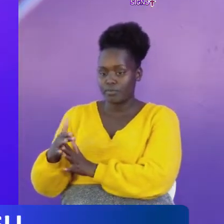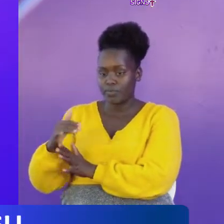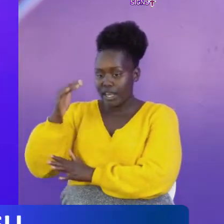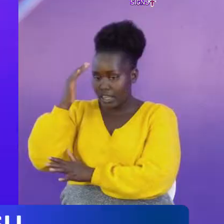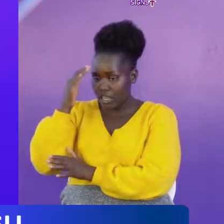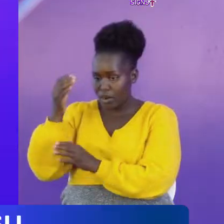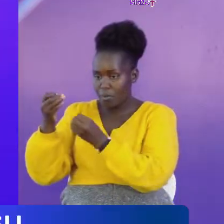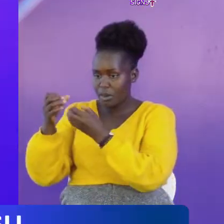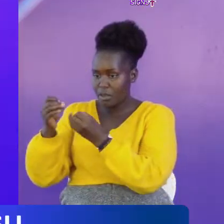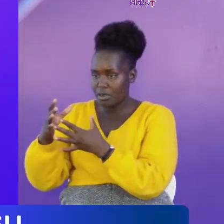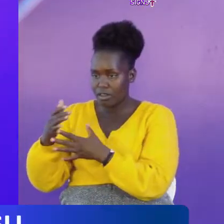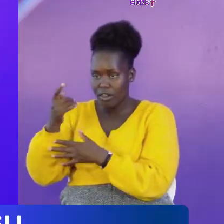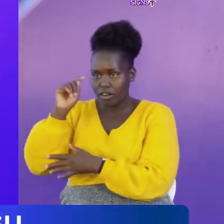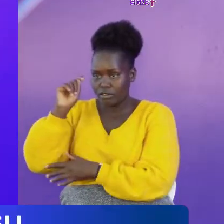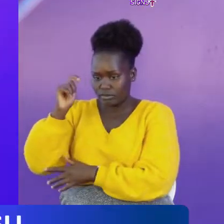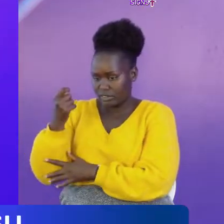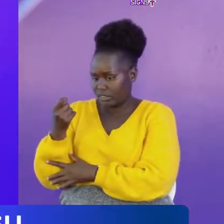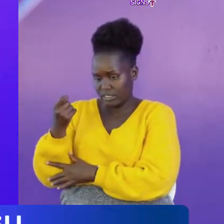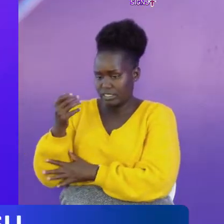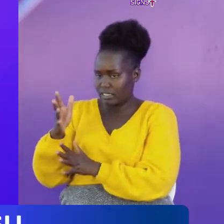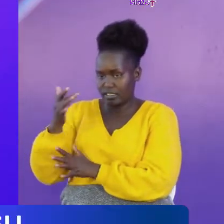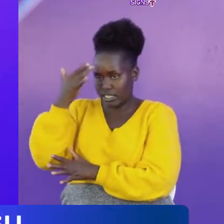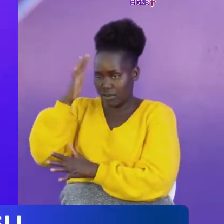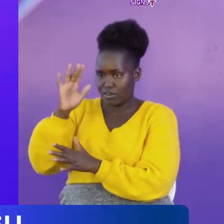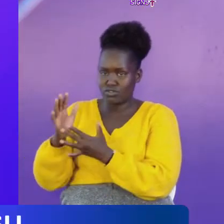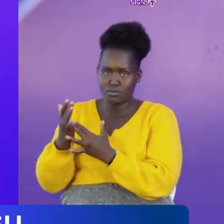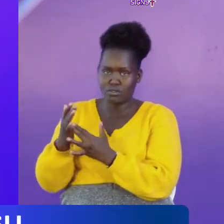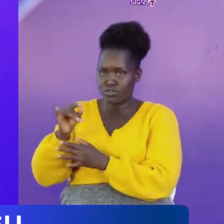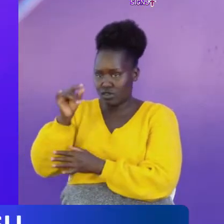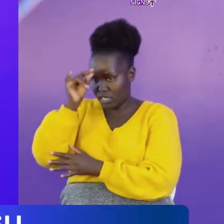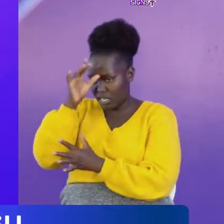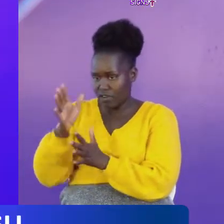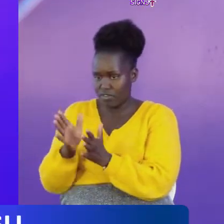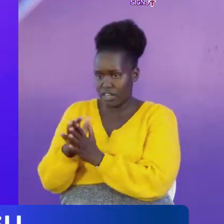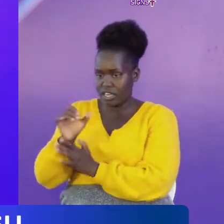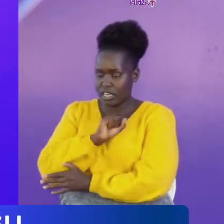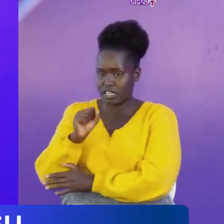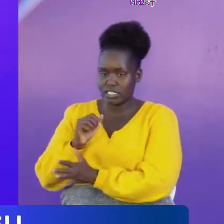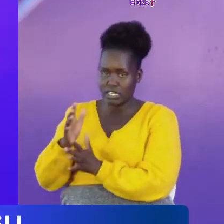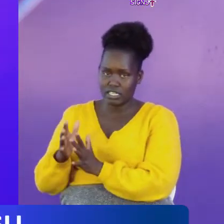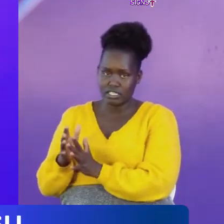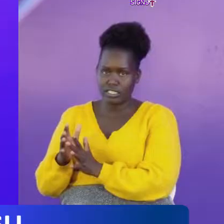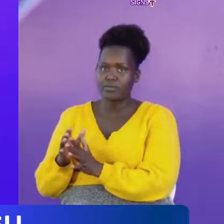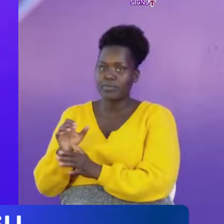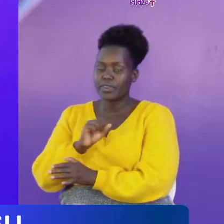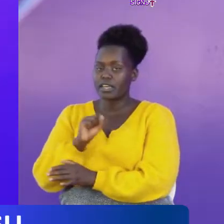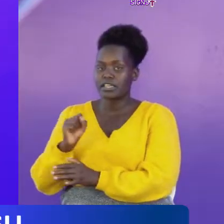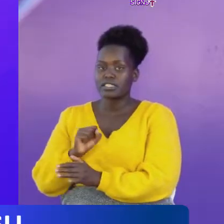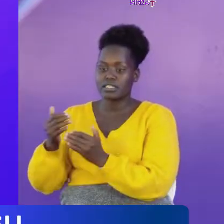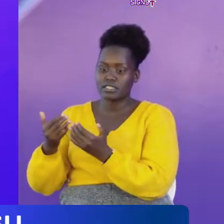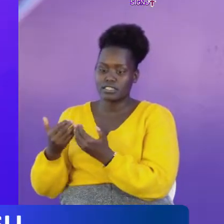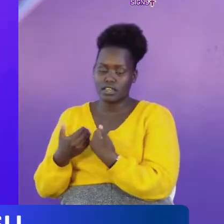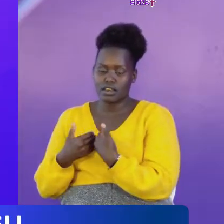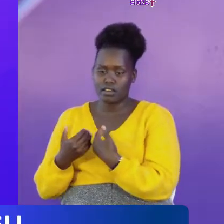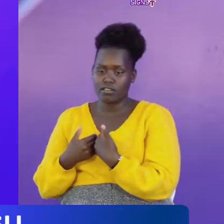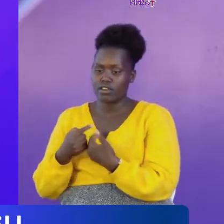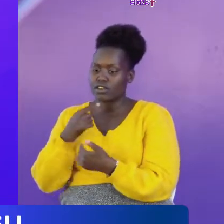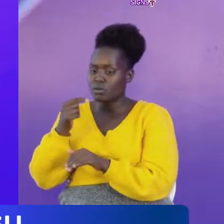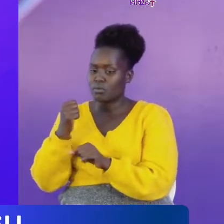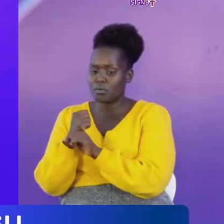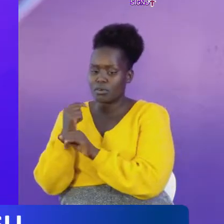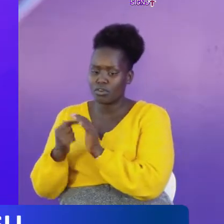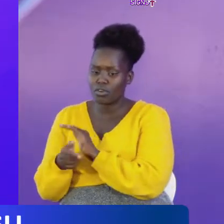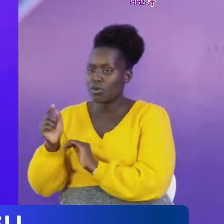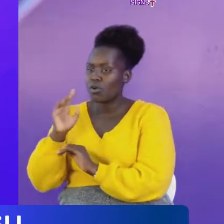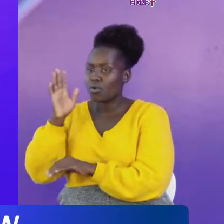Many Kenyans don't even know the difference between a senator and a governor. So Senators, they do not have any budget. we umefanya nini, tuambie umefanya nini,